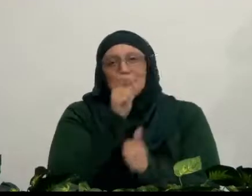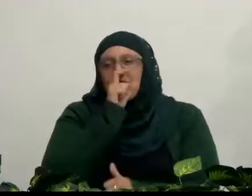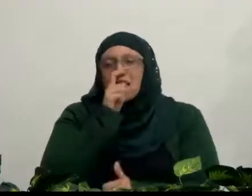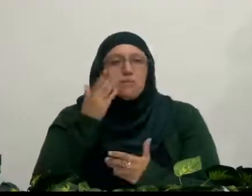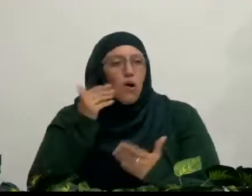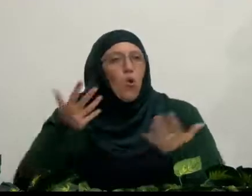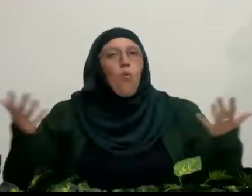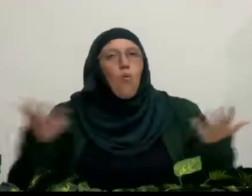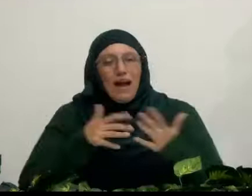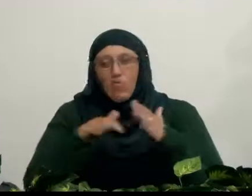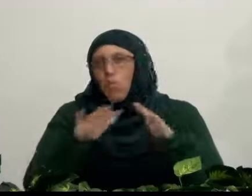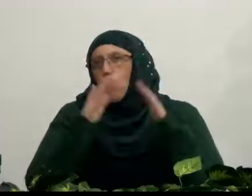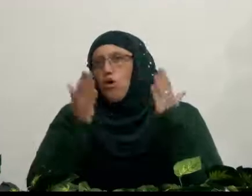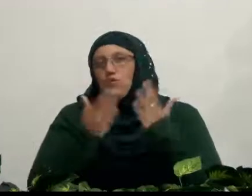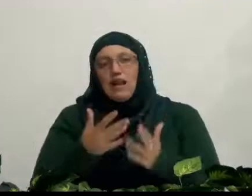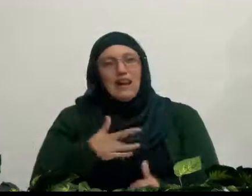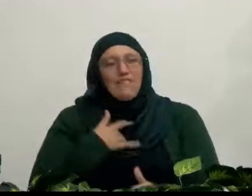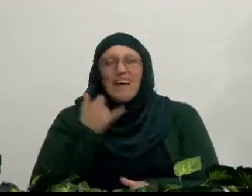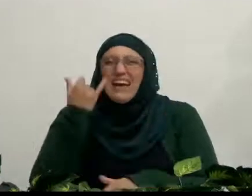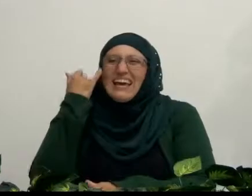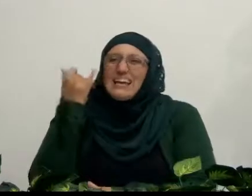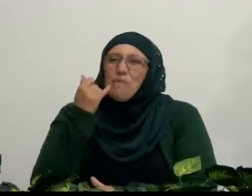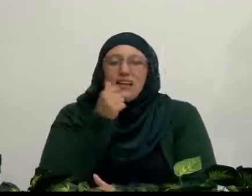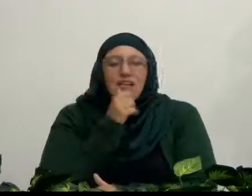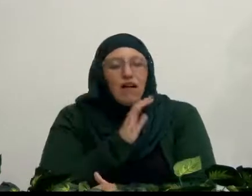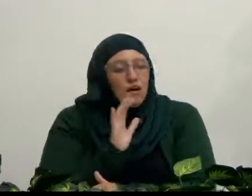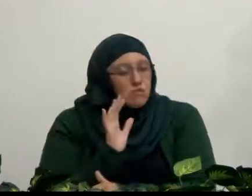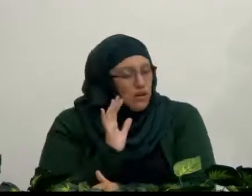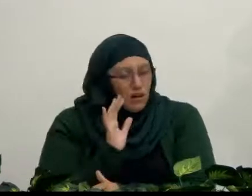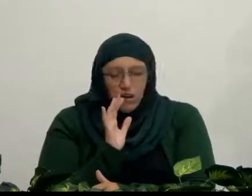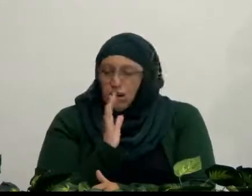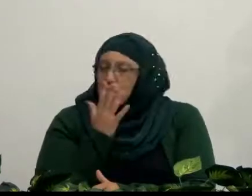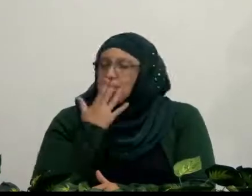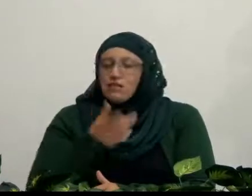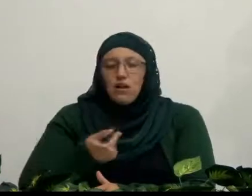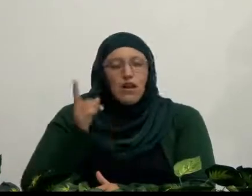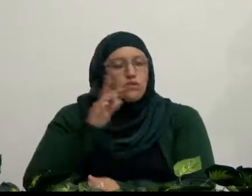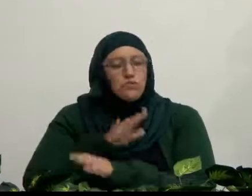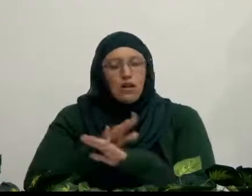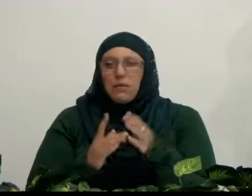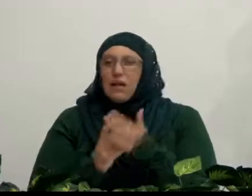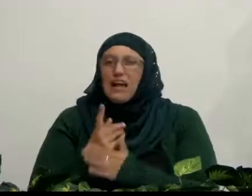live. Imagine that if you, God forbid, had heard that one of your siblings in that